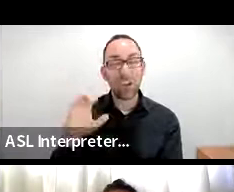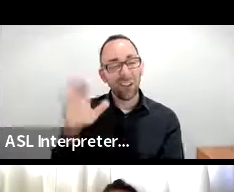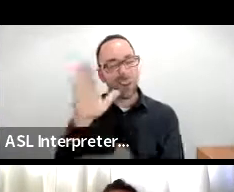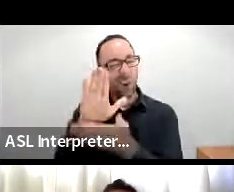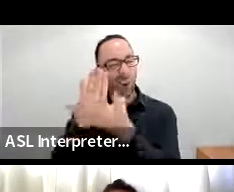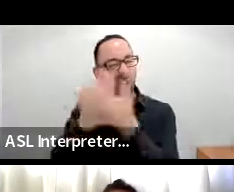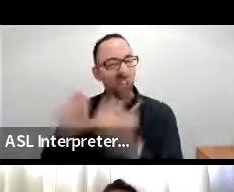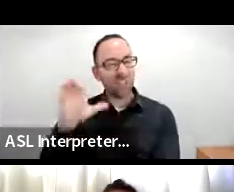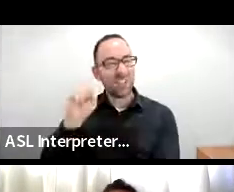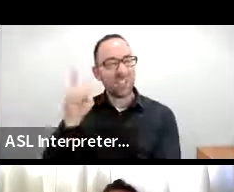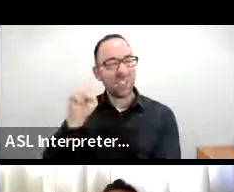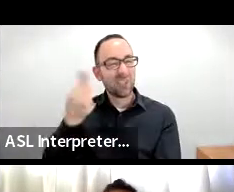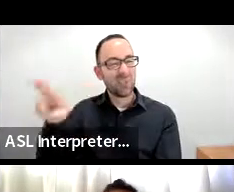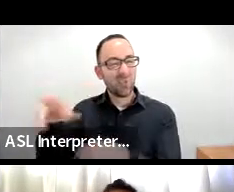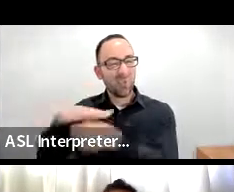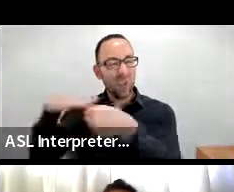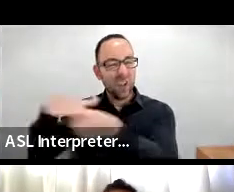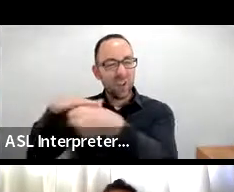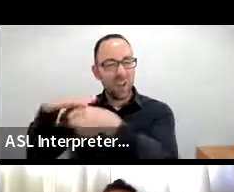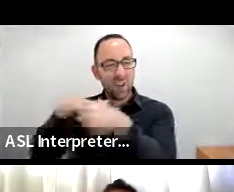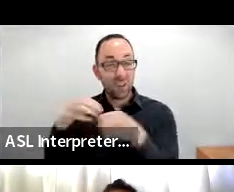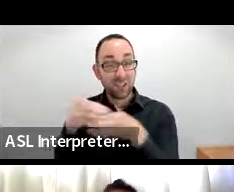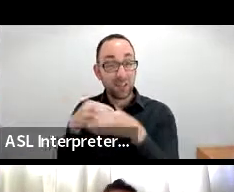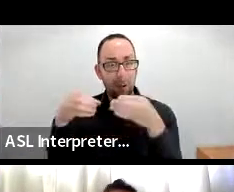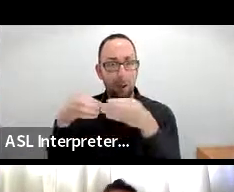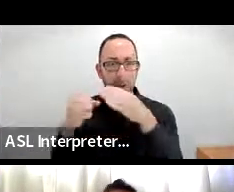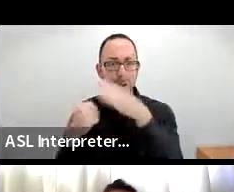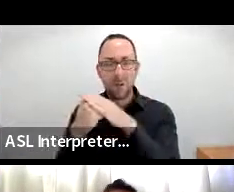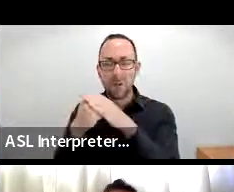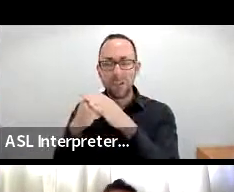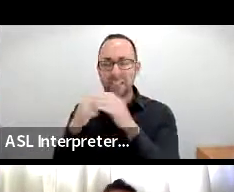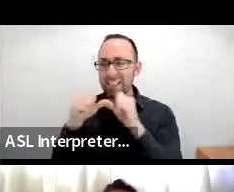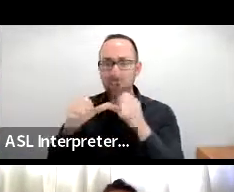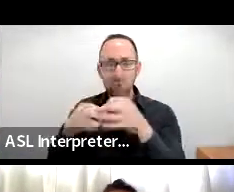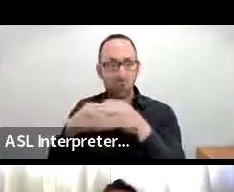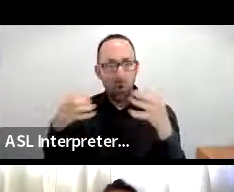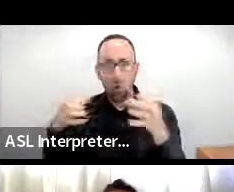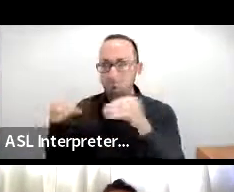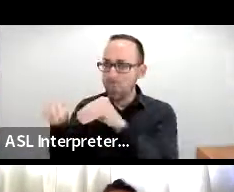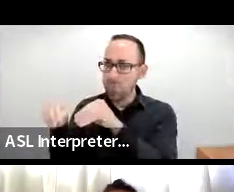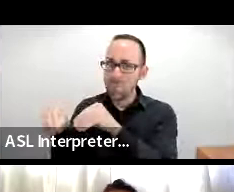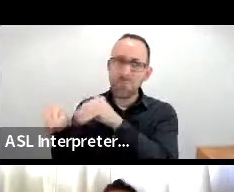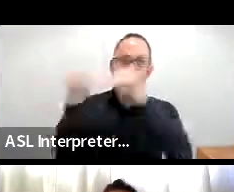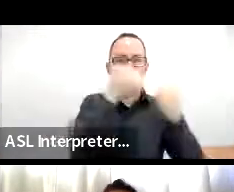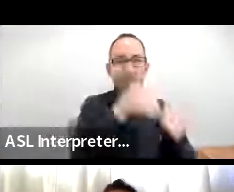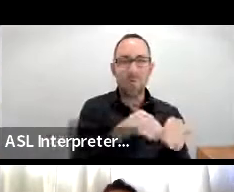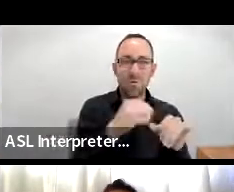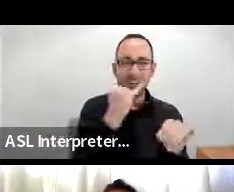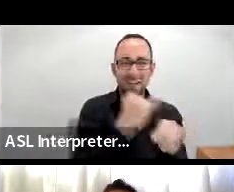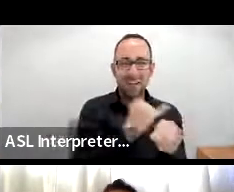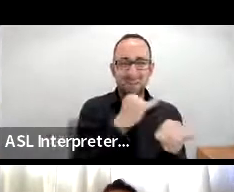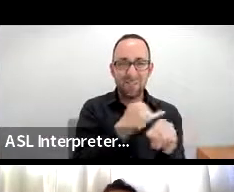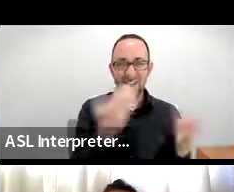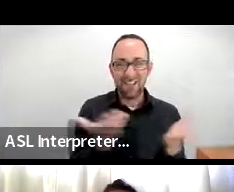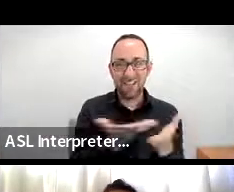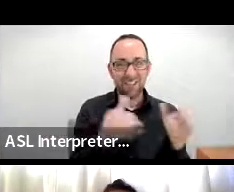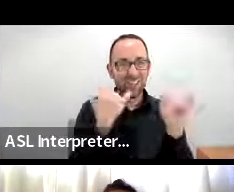college area, and quickly outgrew that. Moved into our current campus in